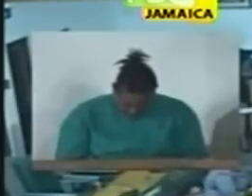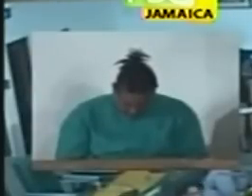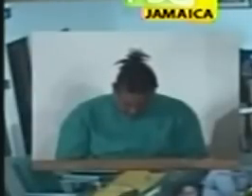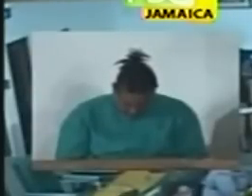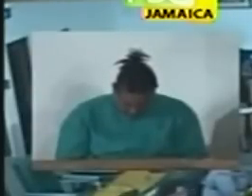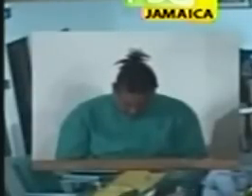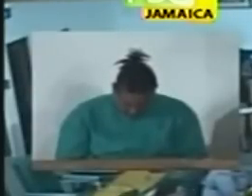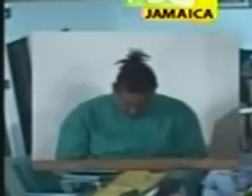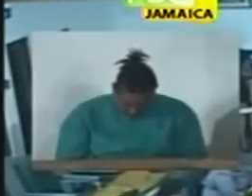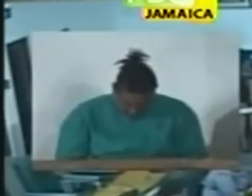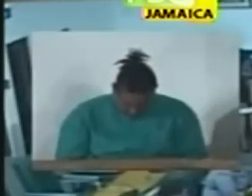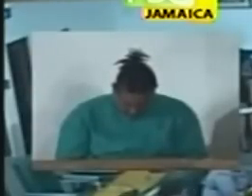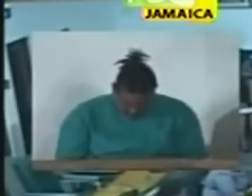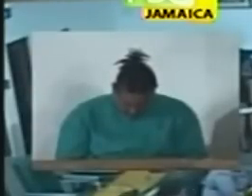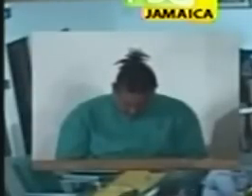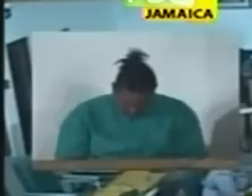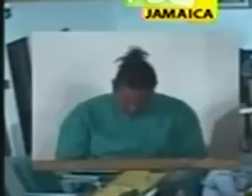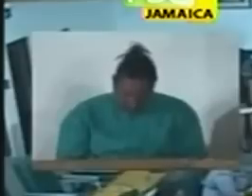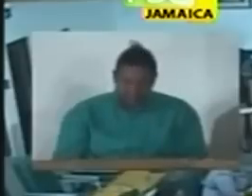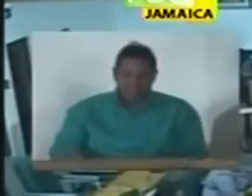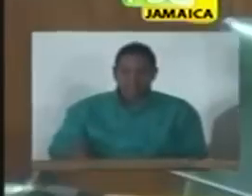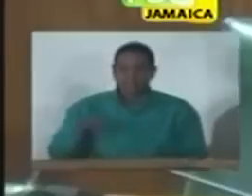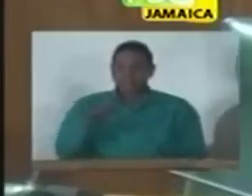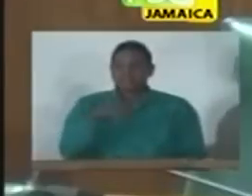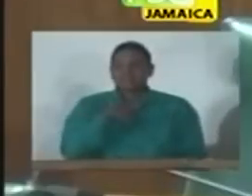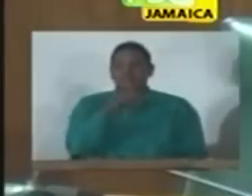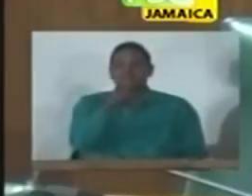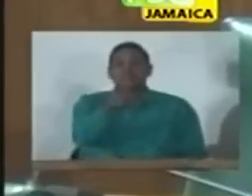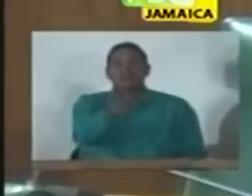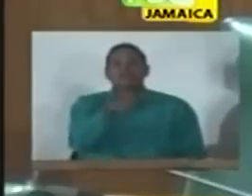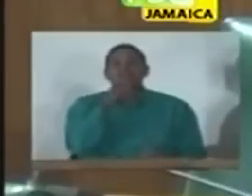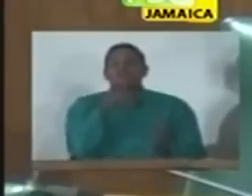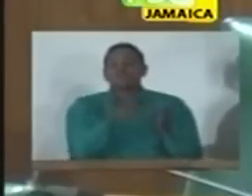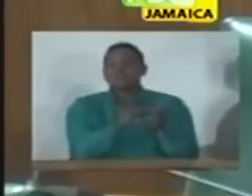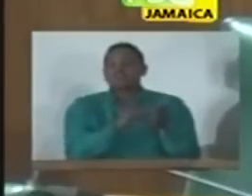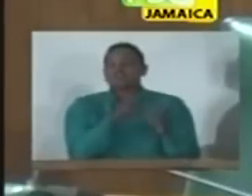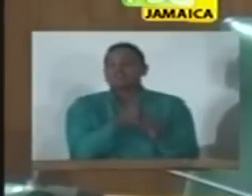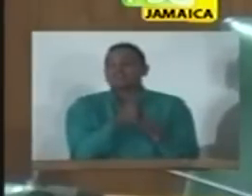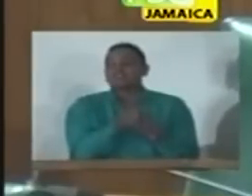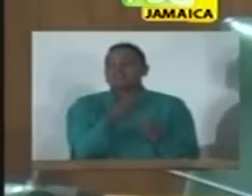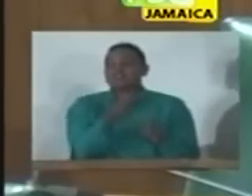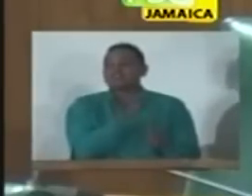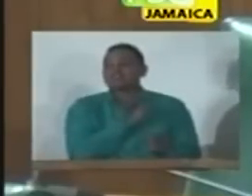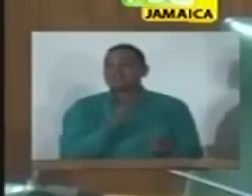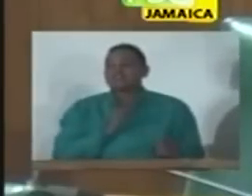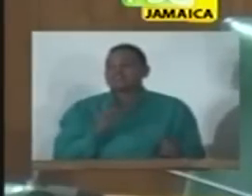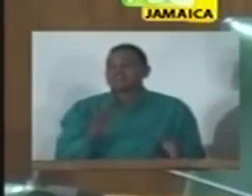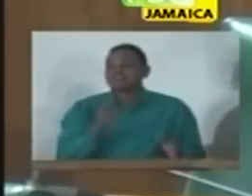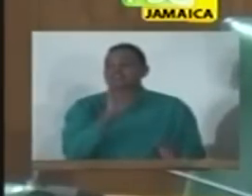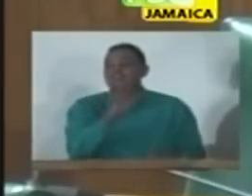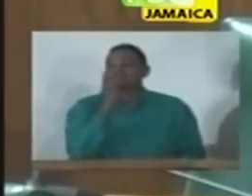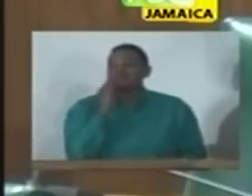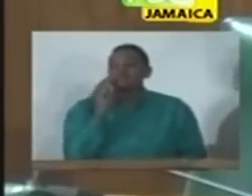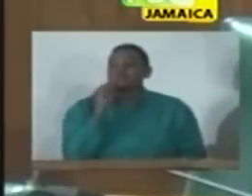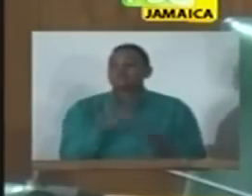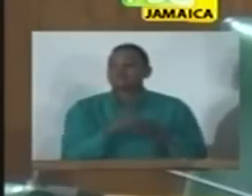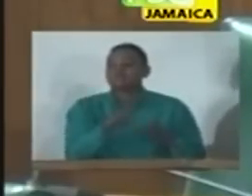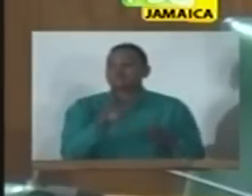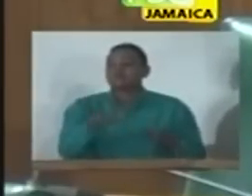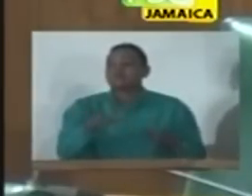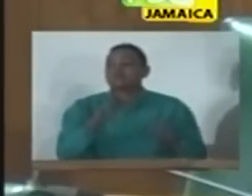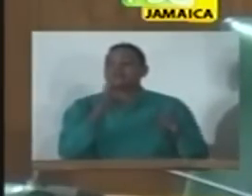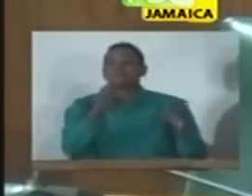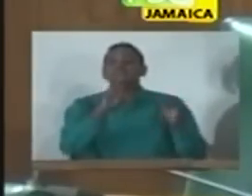I wish to ask that you emphasize to the senator That's what? that it is his experience in this house gives him no